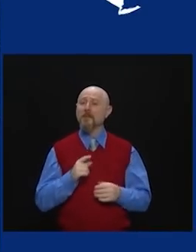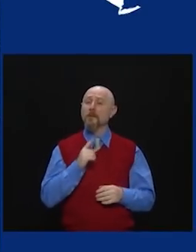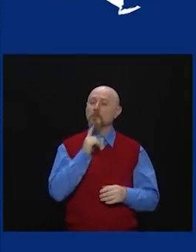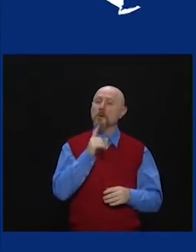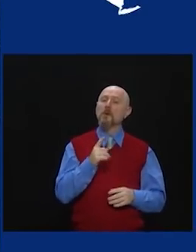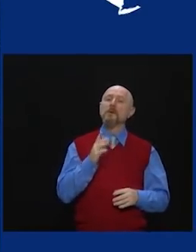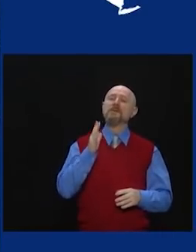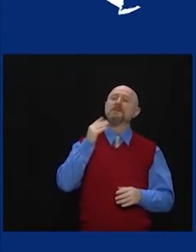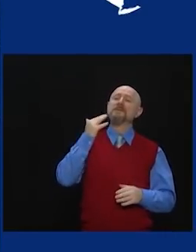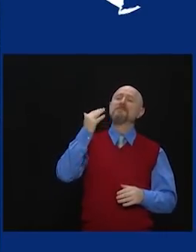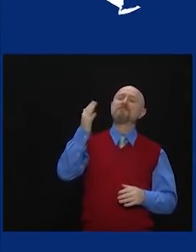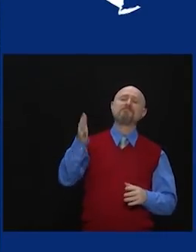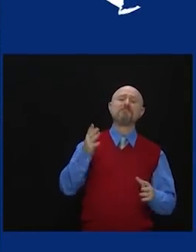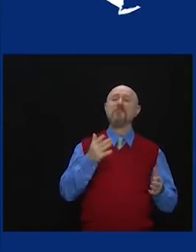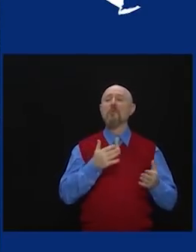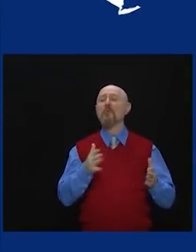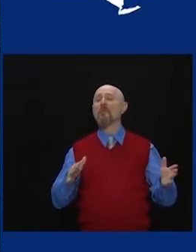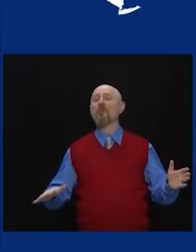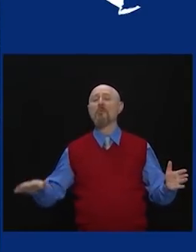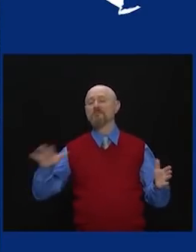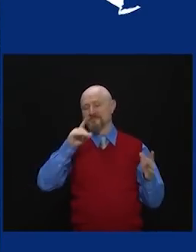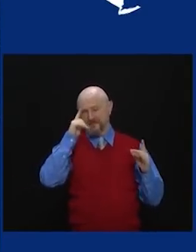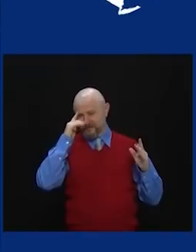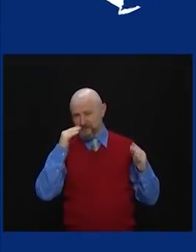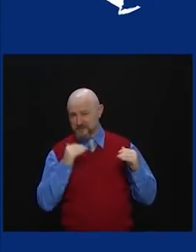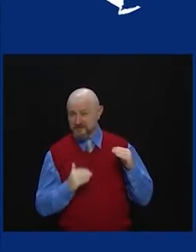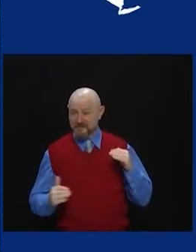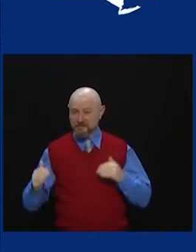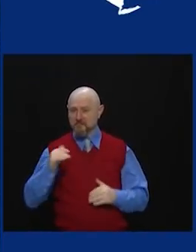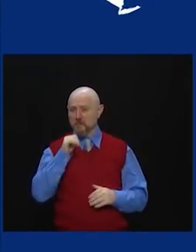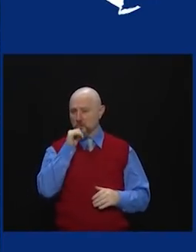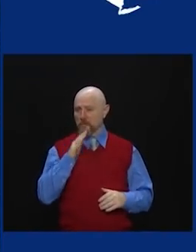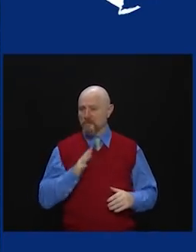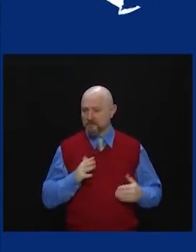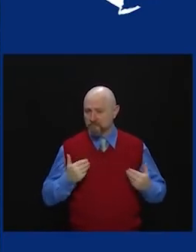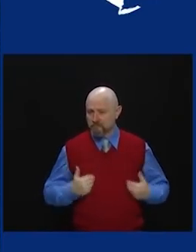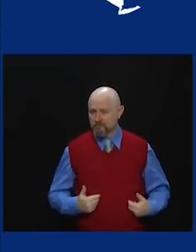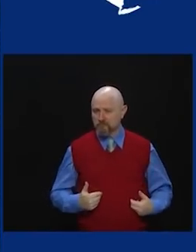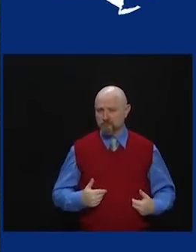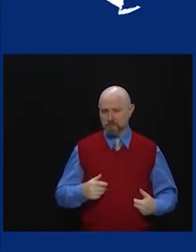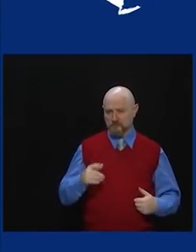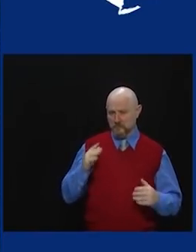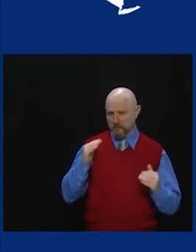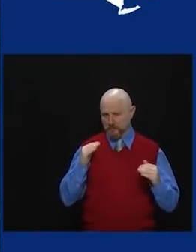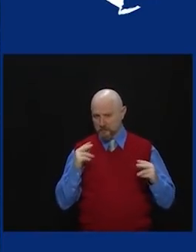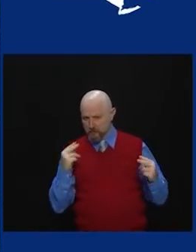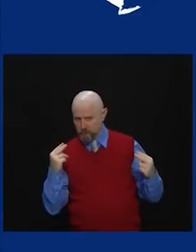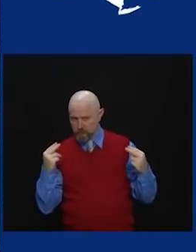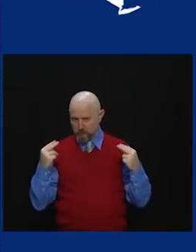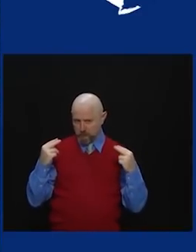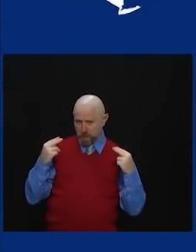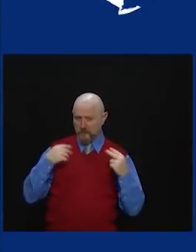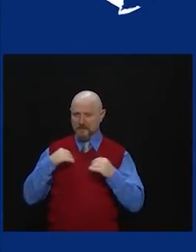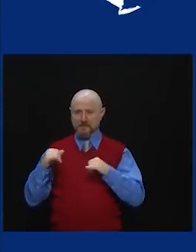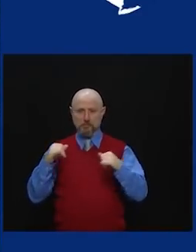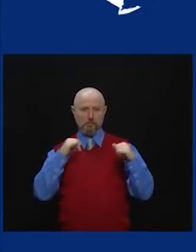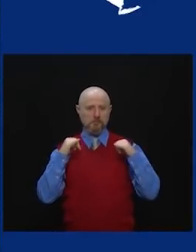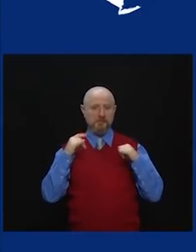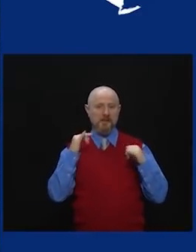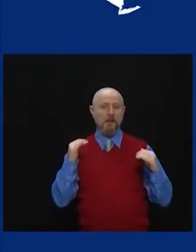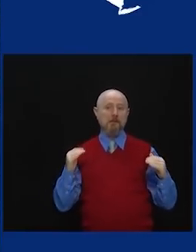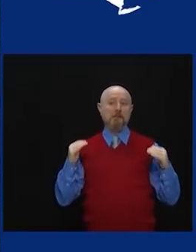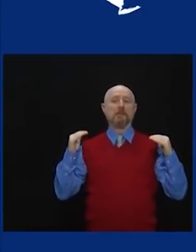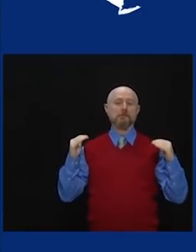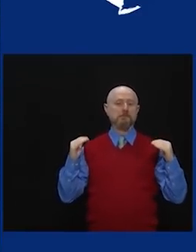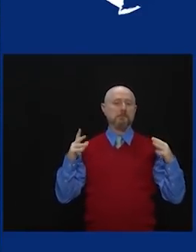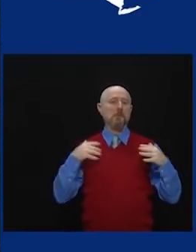women often know they're held to a higher standard. And my job is to not just meet that standard, but to blow it out of the water